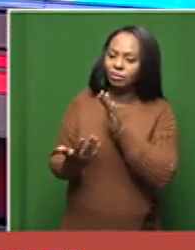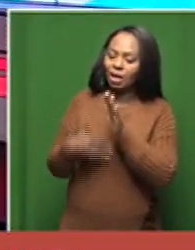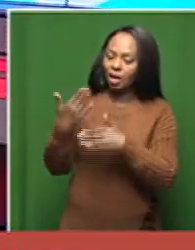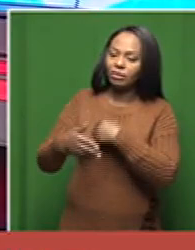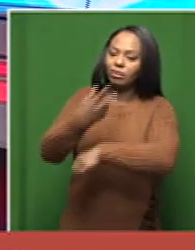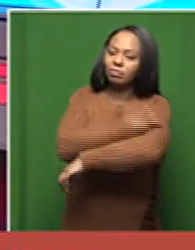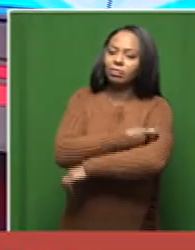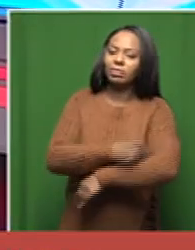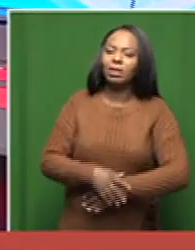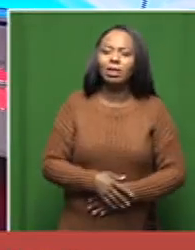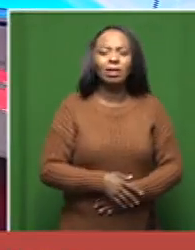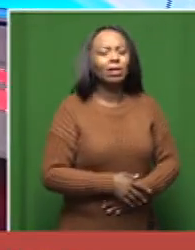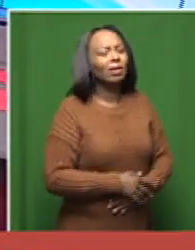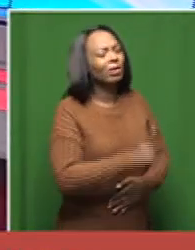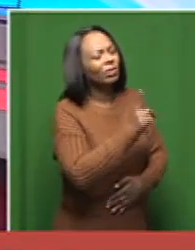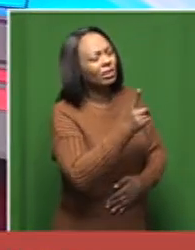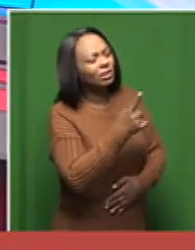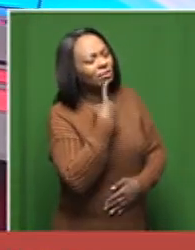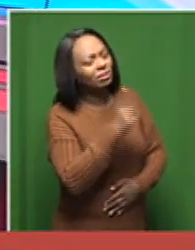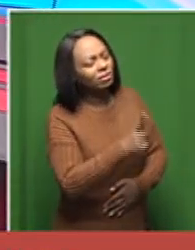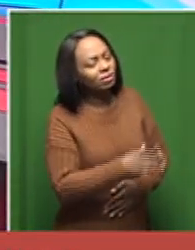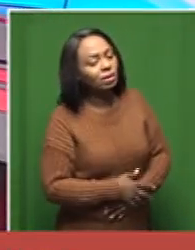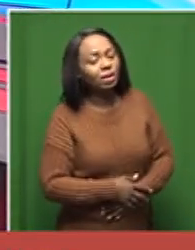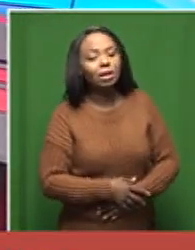Sorry, could what compromise it? The vaccine.